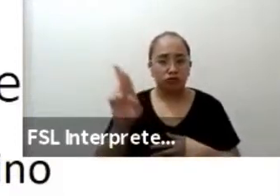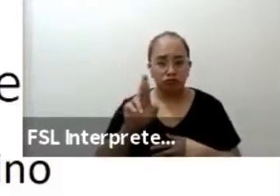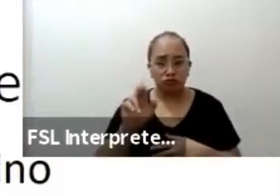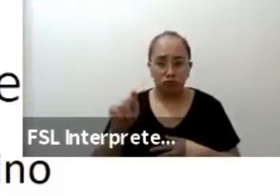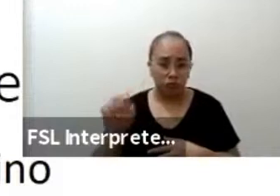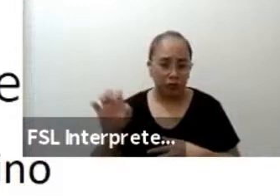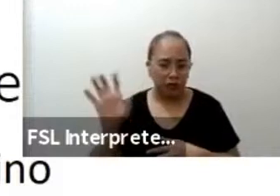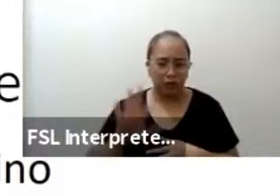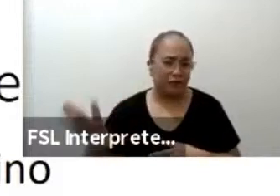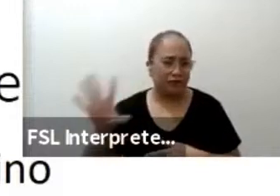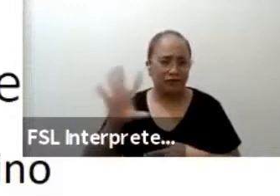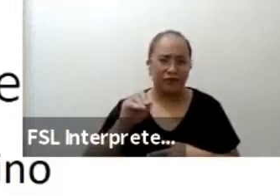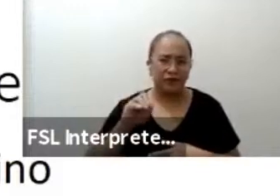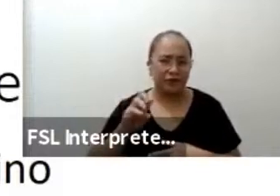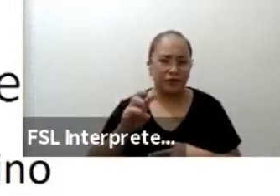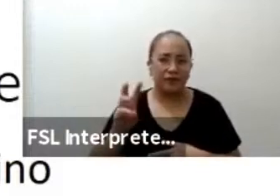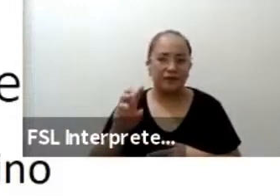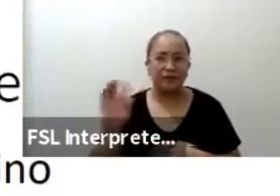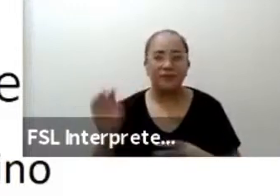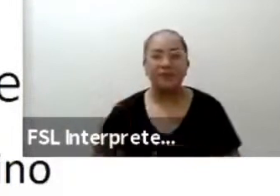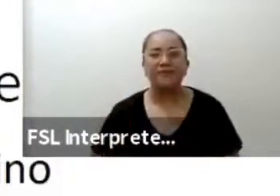about 50-60%.